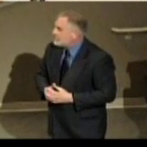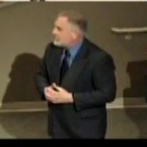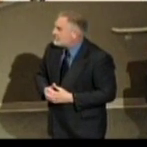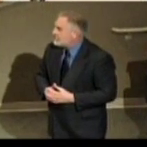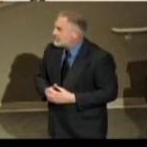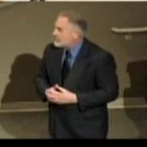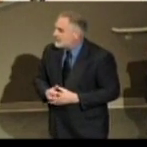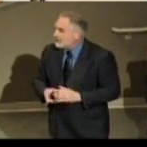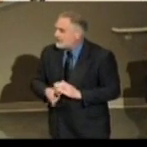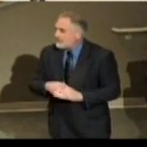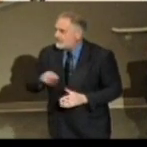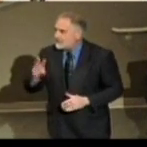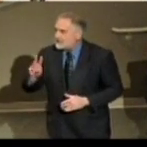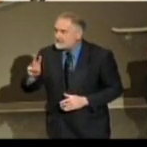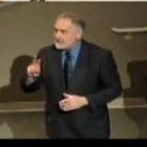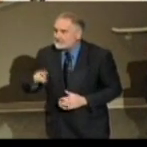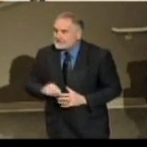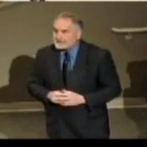Verse 16,